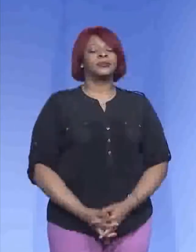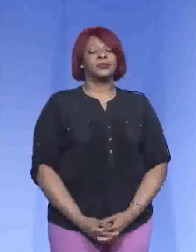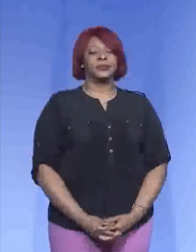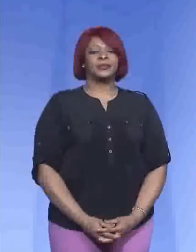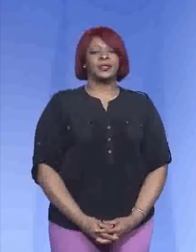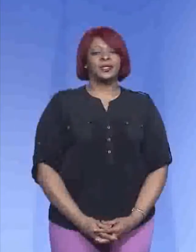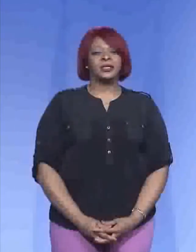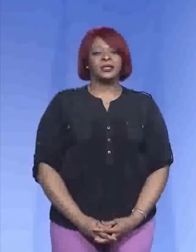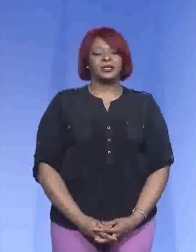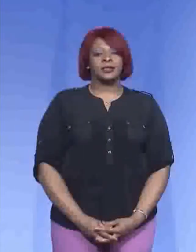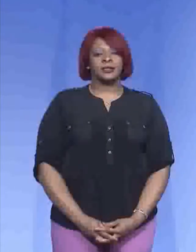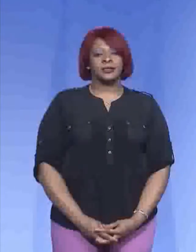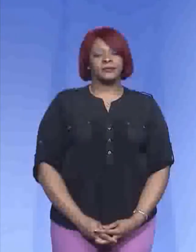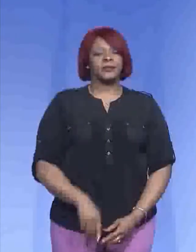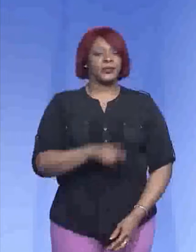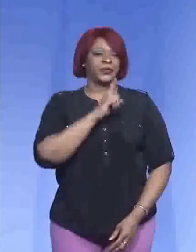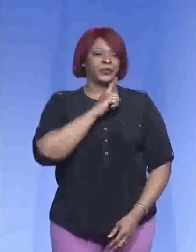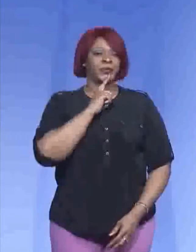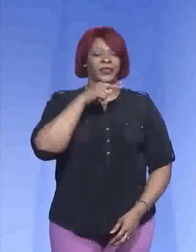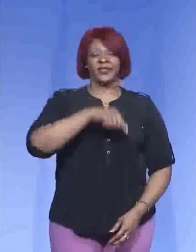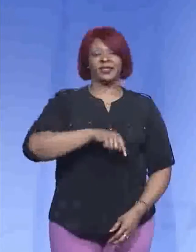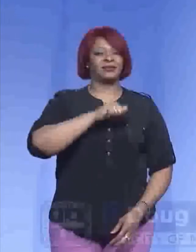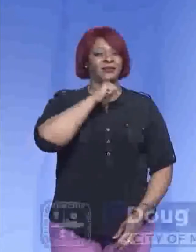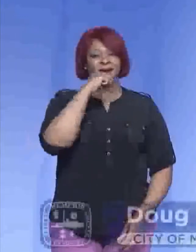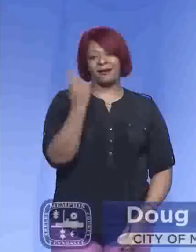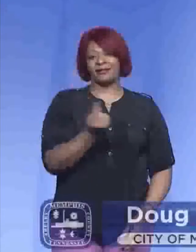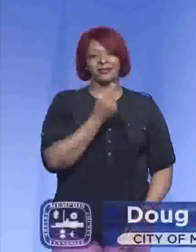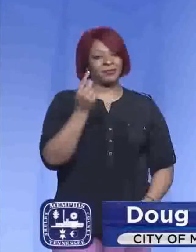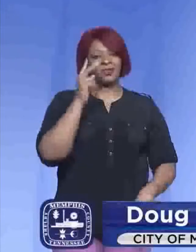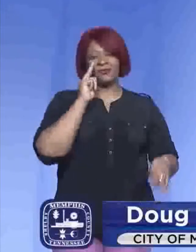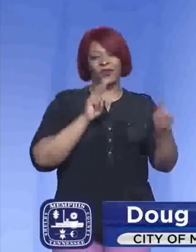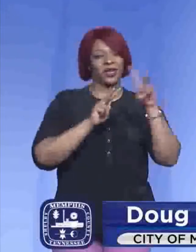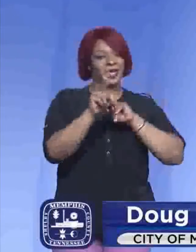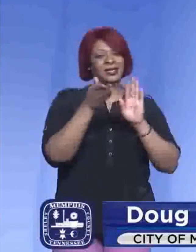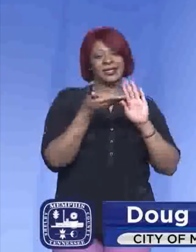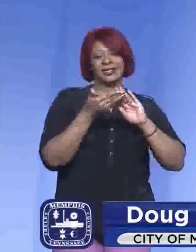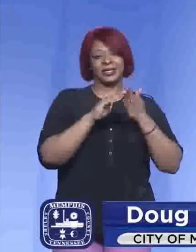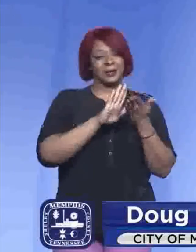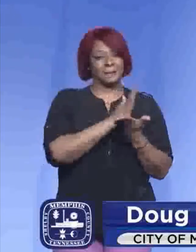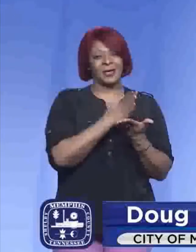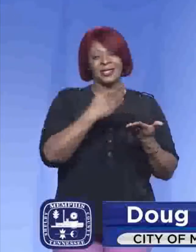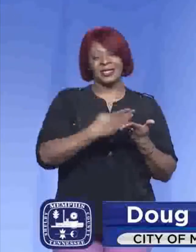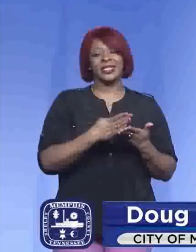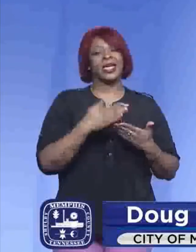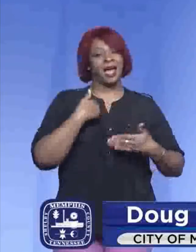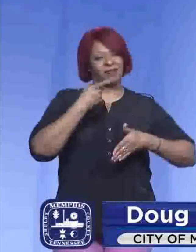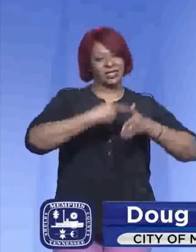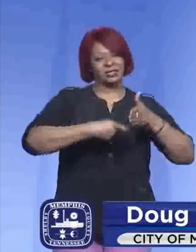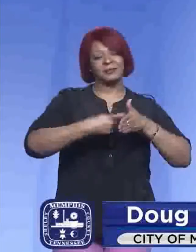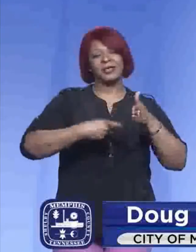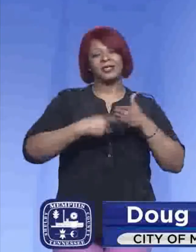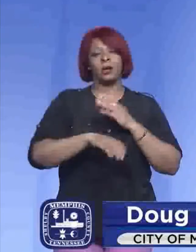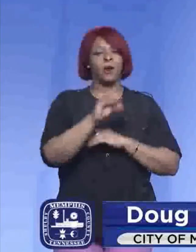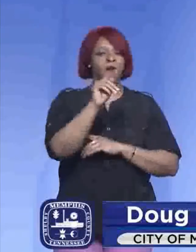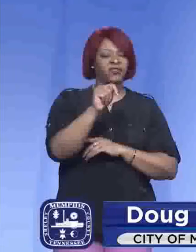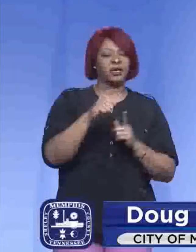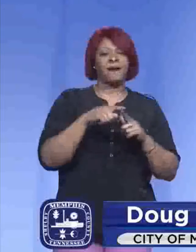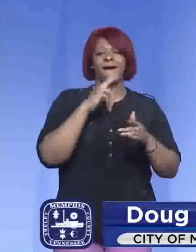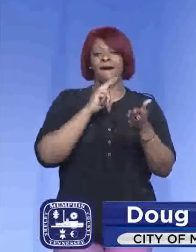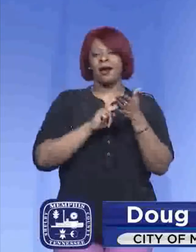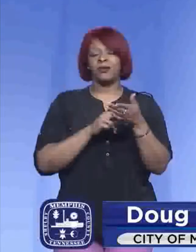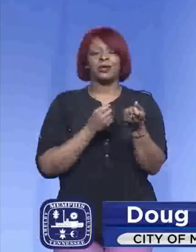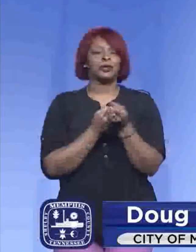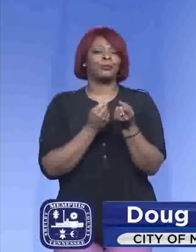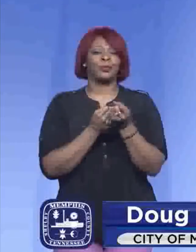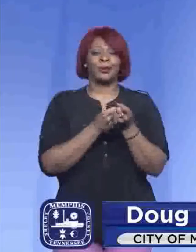Well, certainly this is not something that was forecast in the city budget, and certainly there are expenses, whether it be overtime or contracted